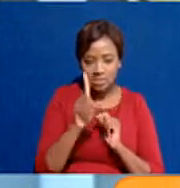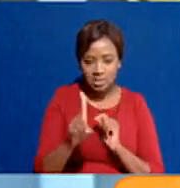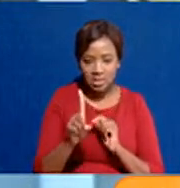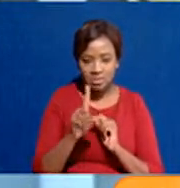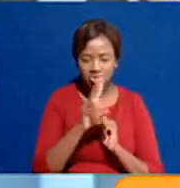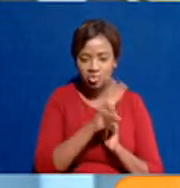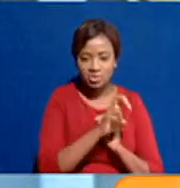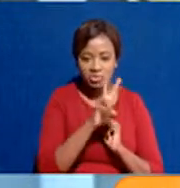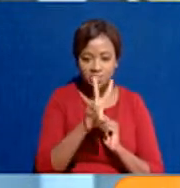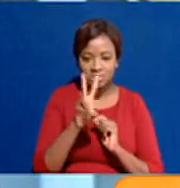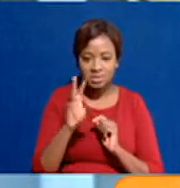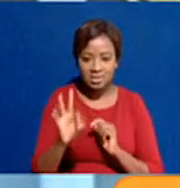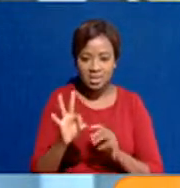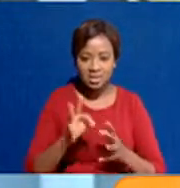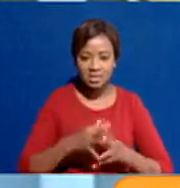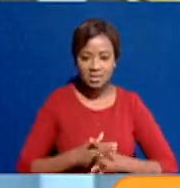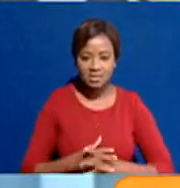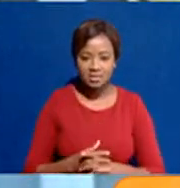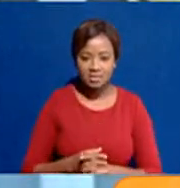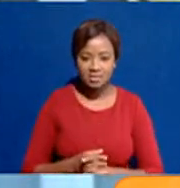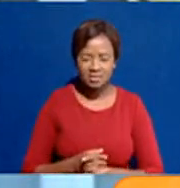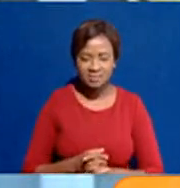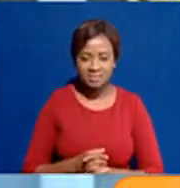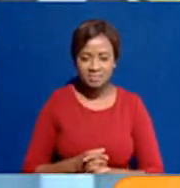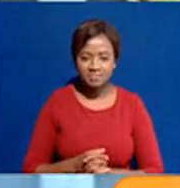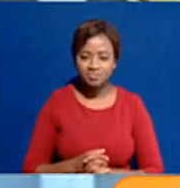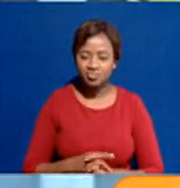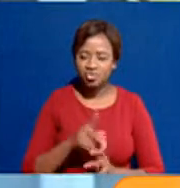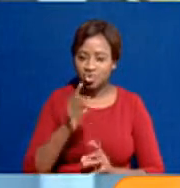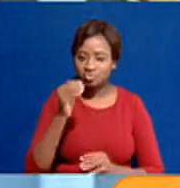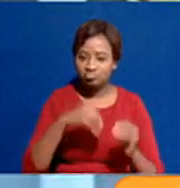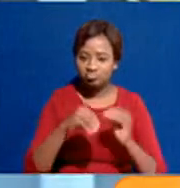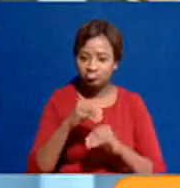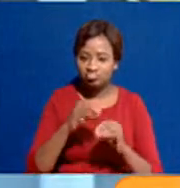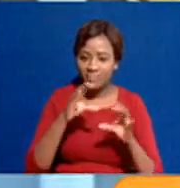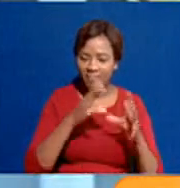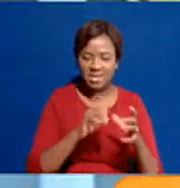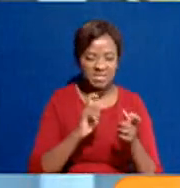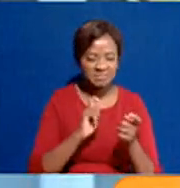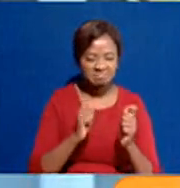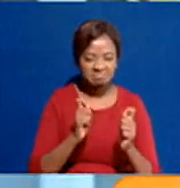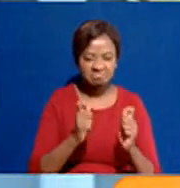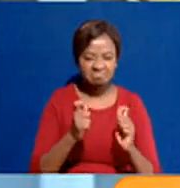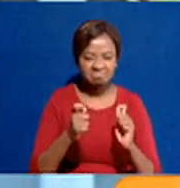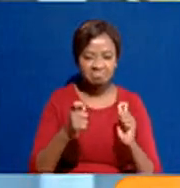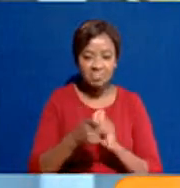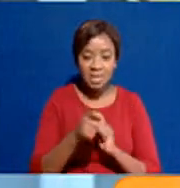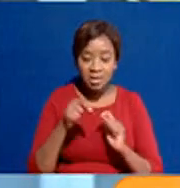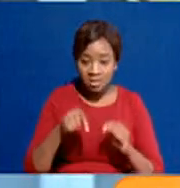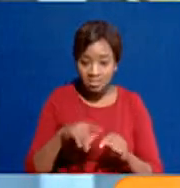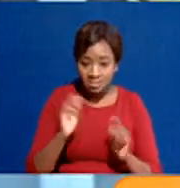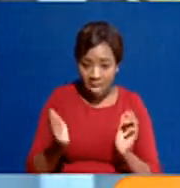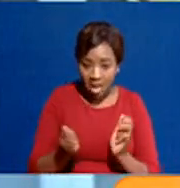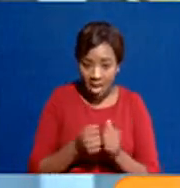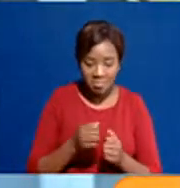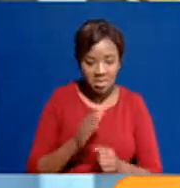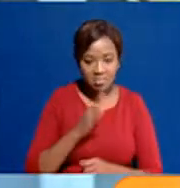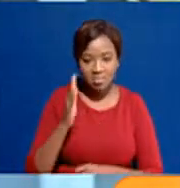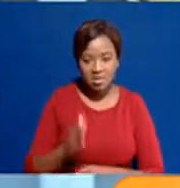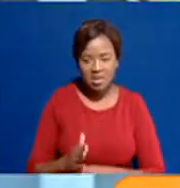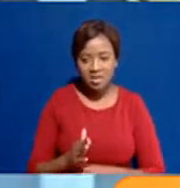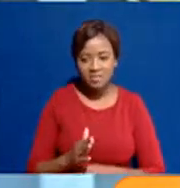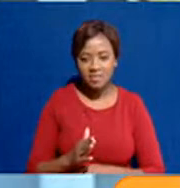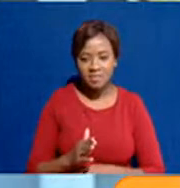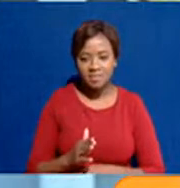2023. And the opposition and the ruling party have been changing places. We've never had that here. What we have instead